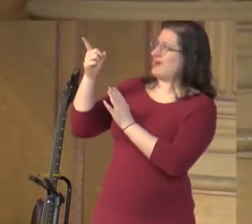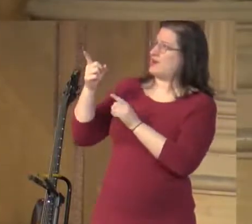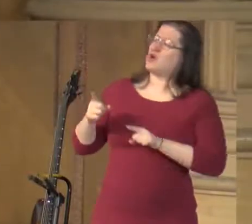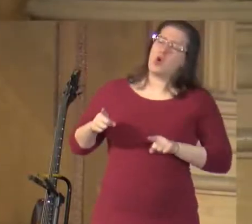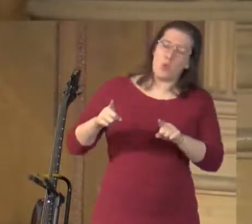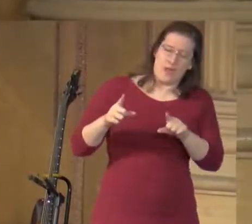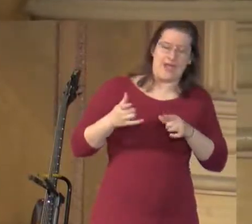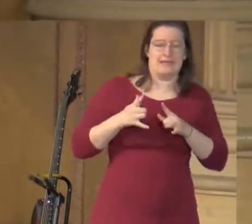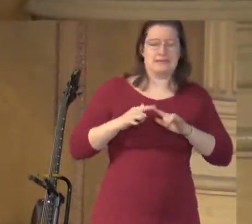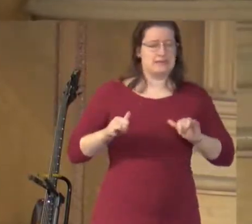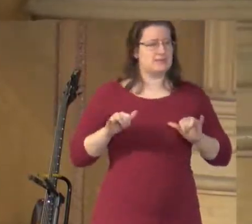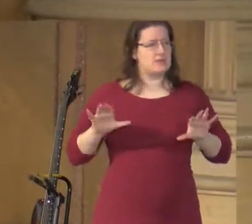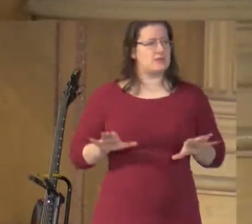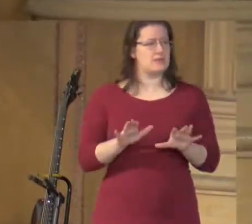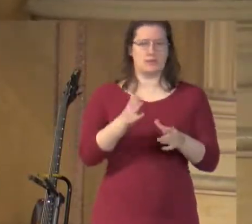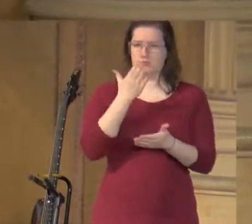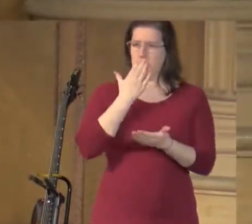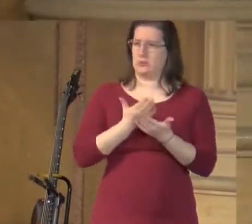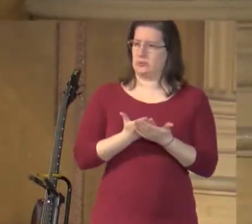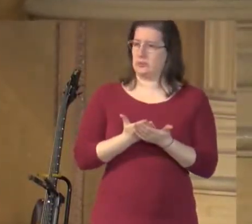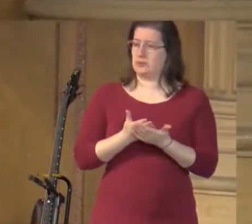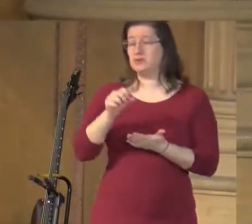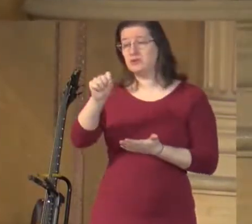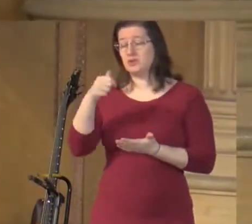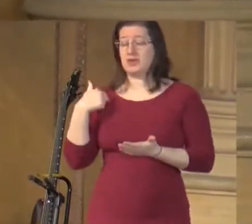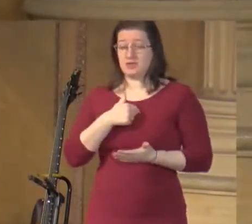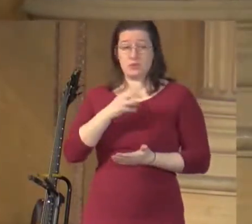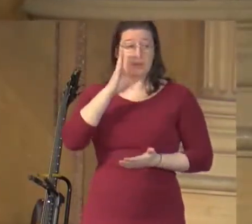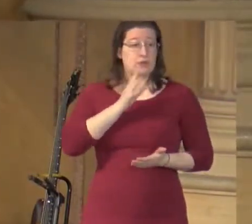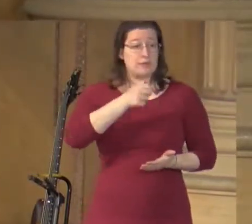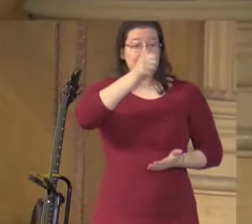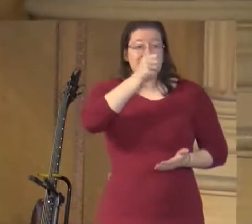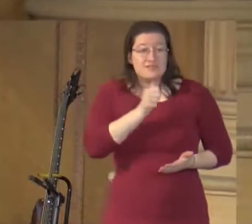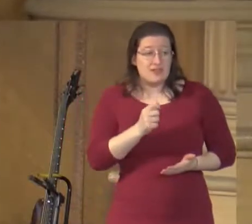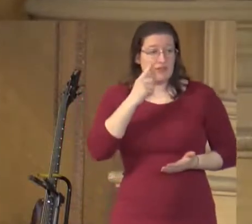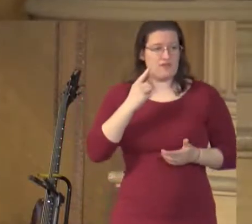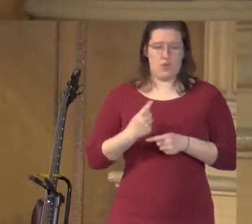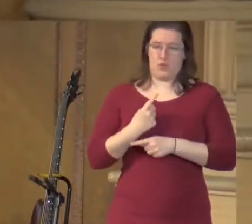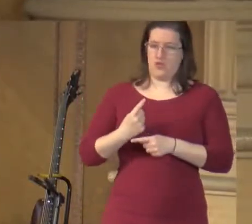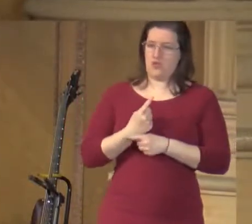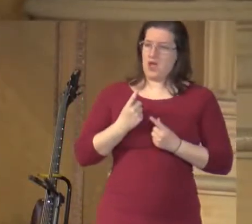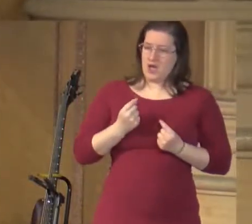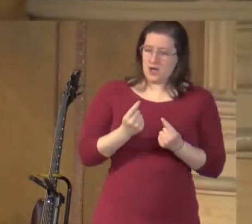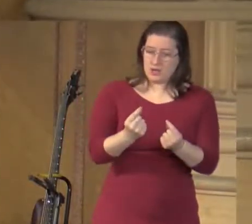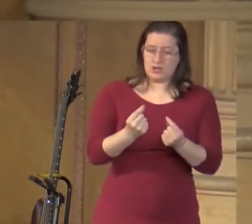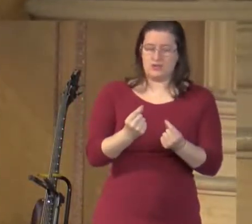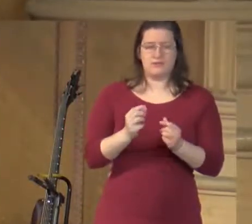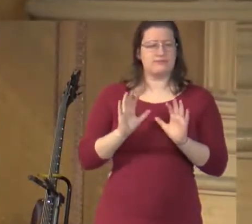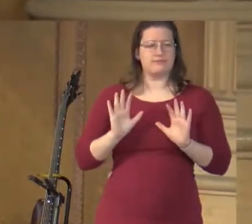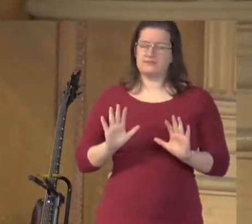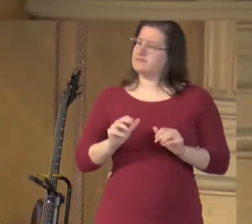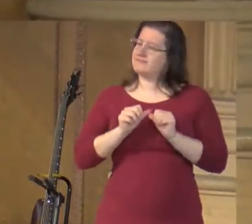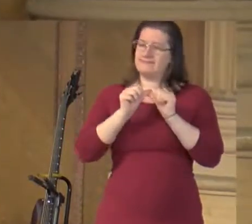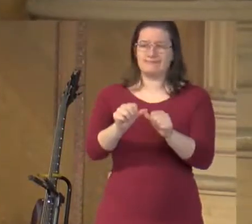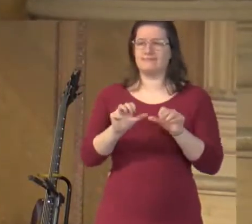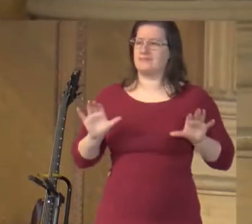so if we do suffer for being righteous he says entrust ourselves to God keep doing good